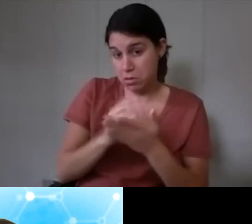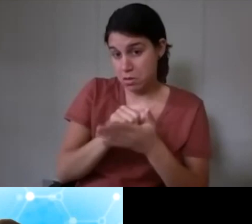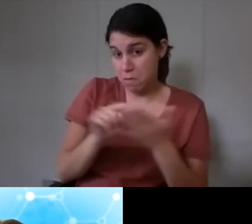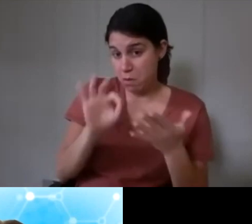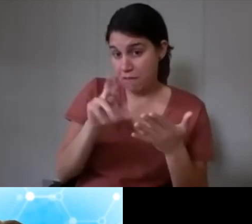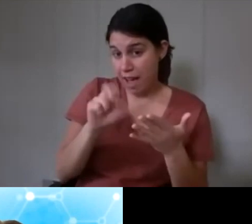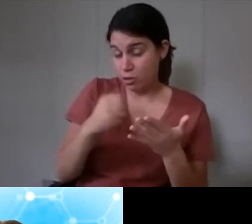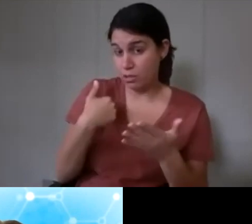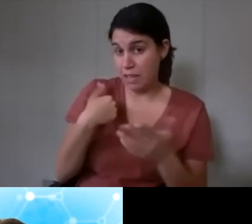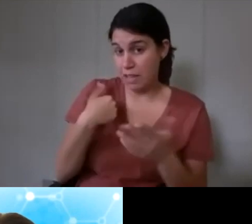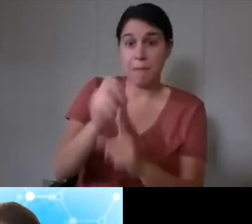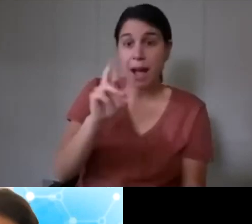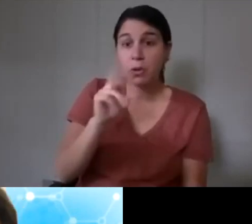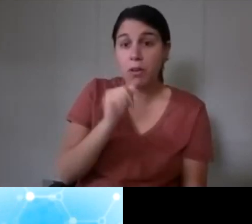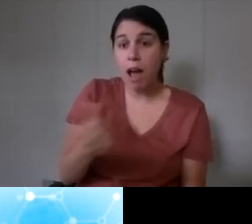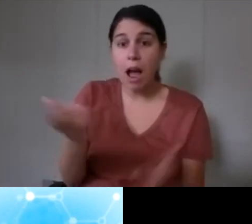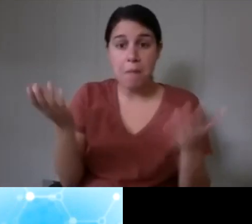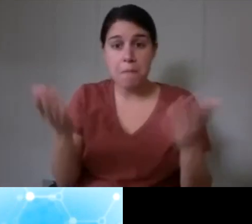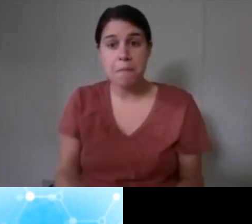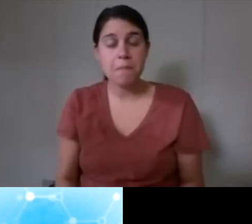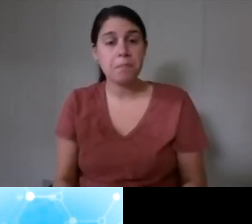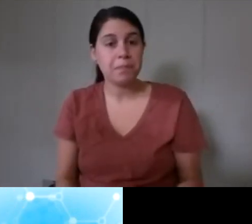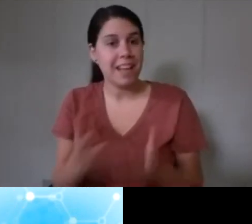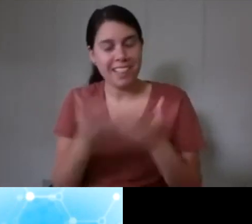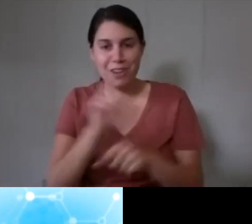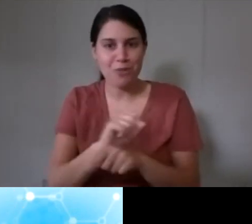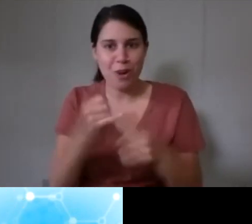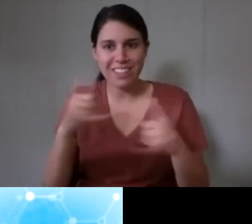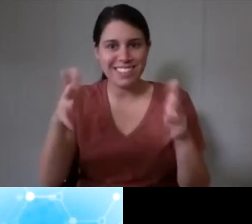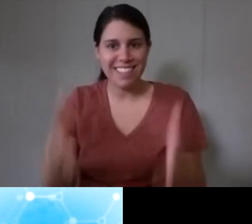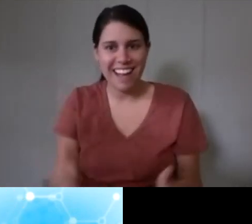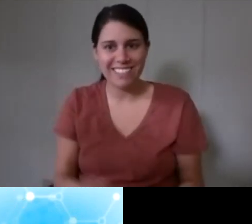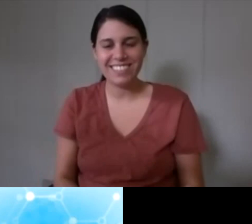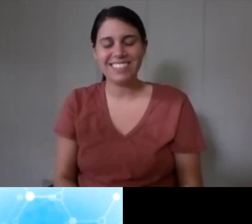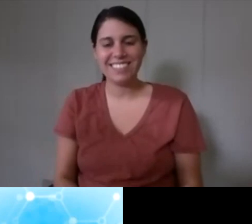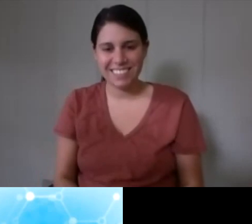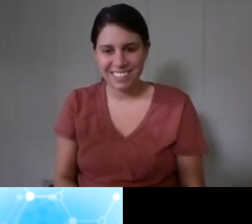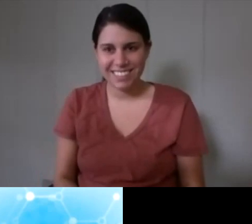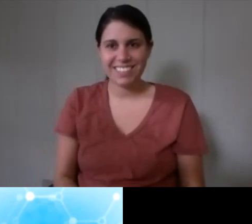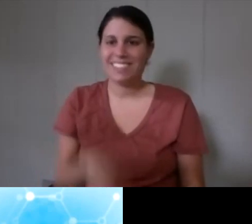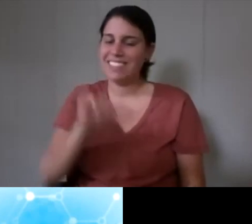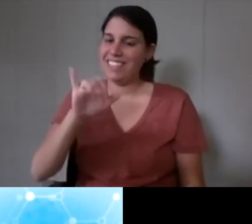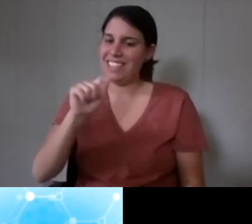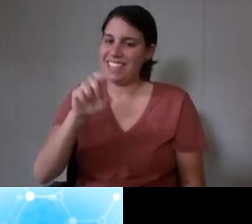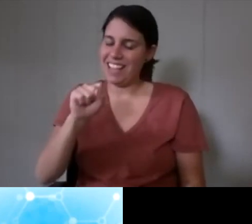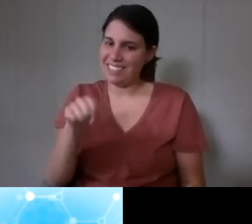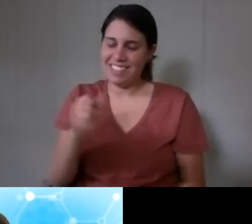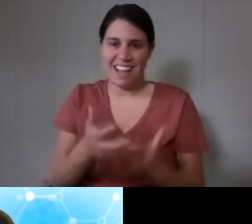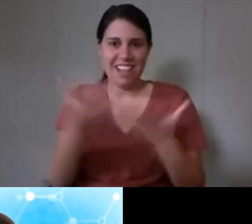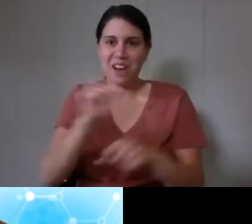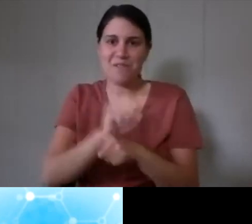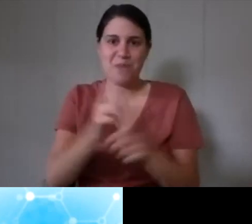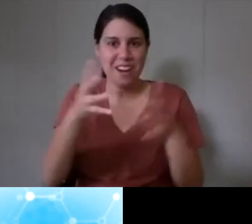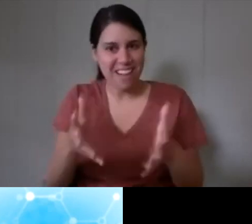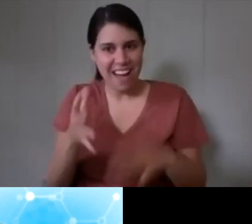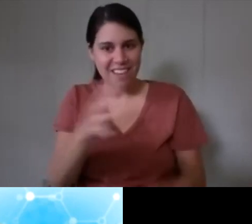difference or not. A lot to be done. So much to be done. And while there are a